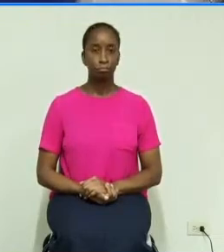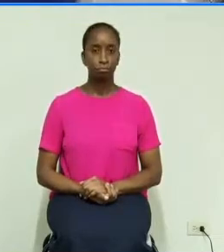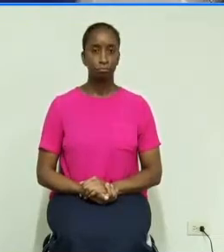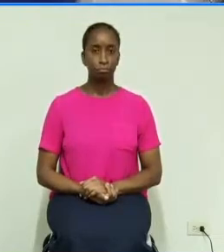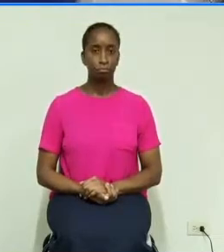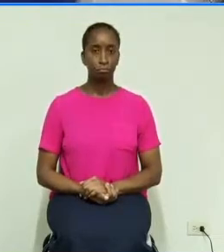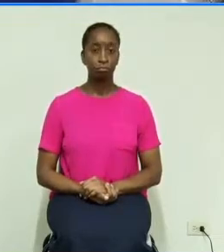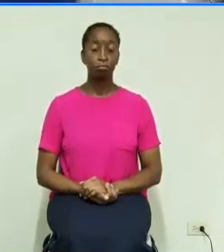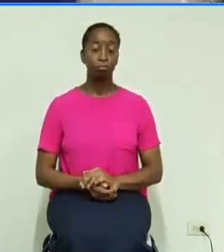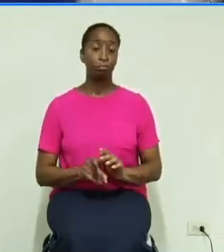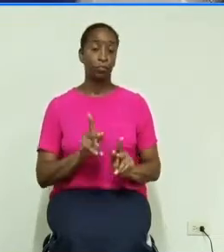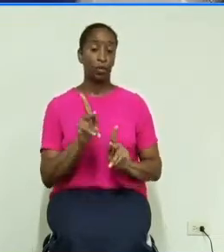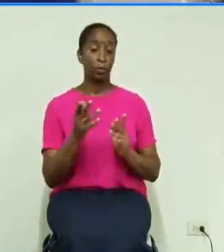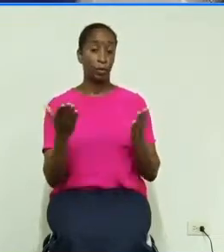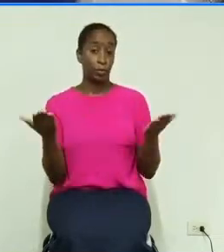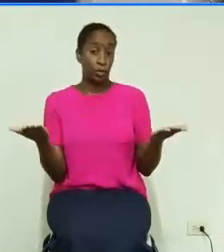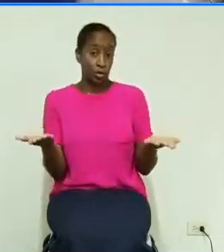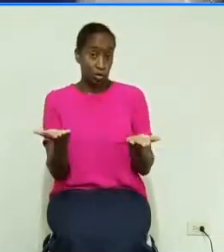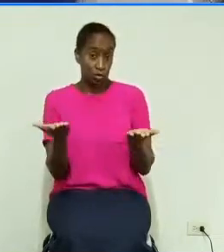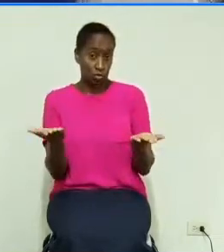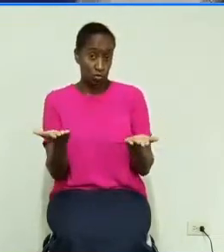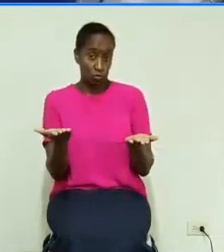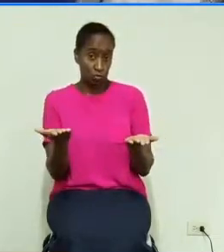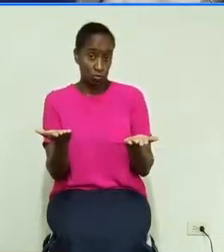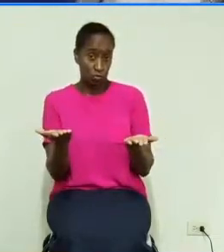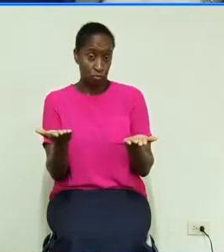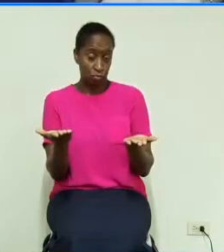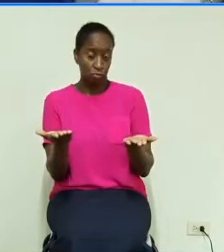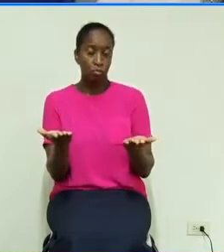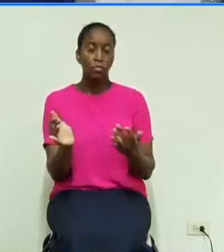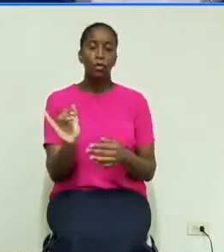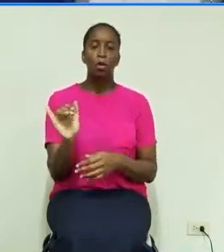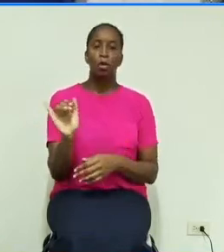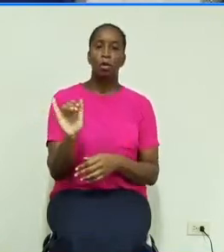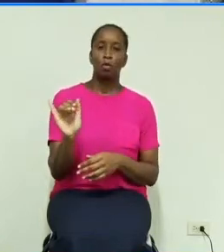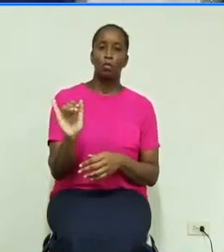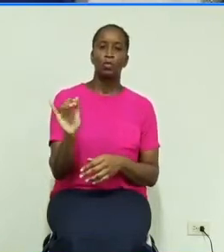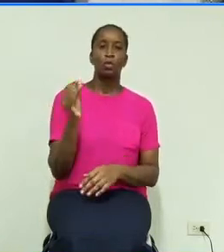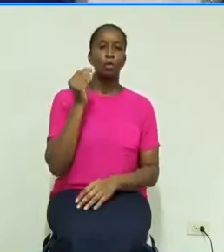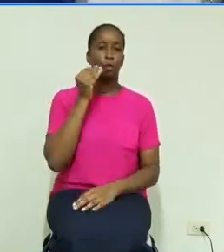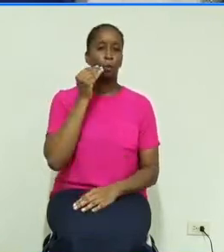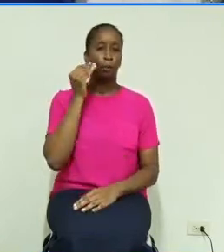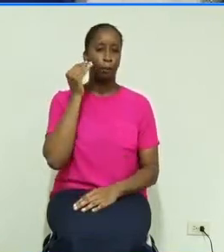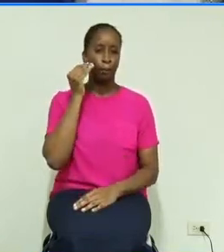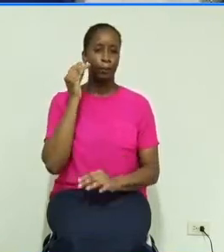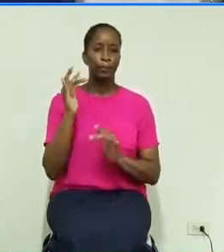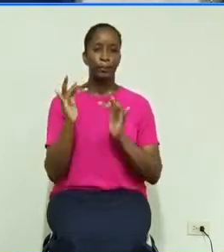Alexander School and those joining us online.